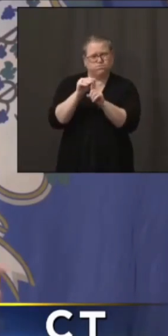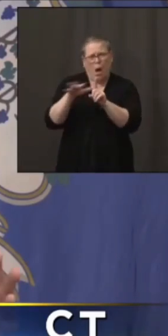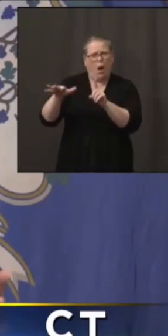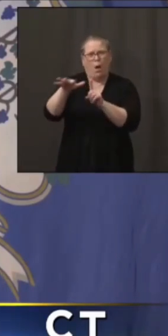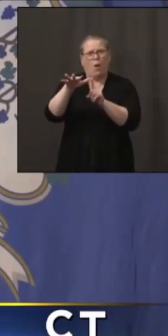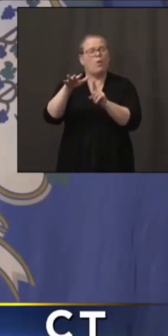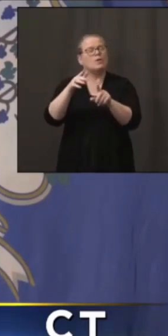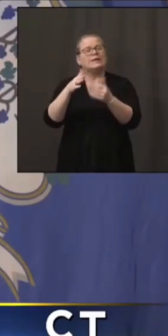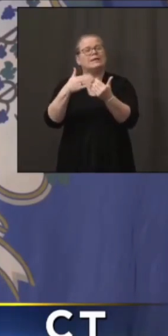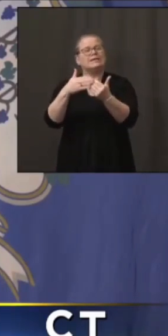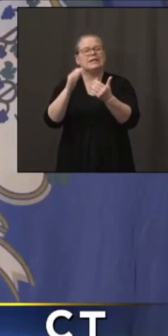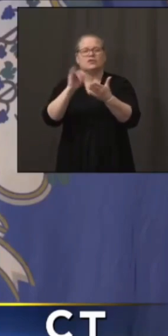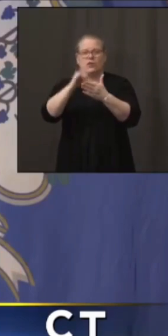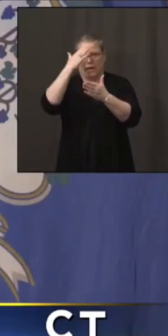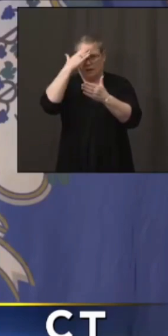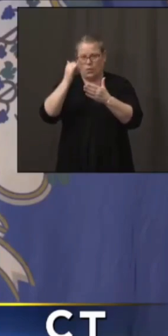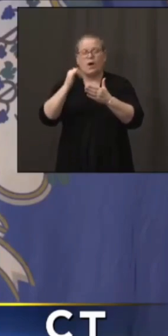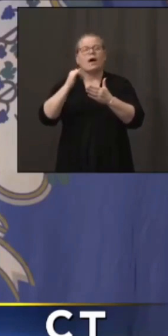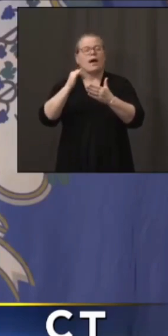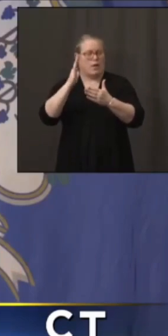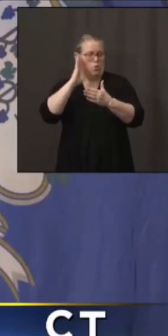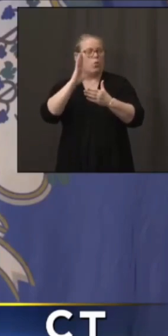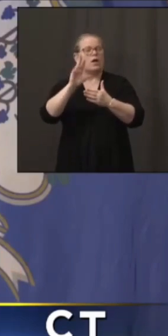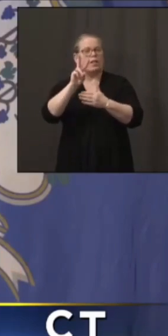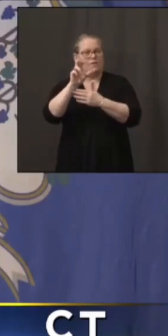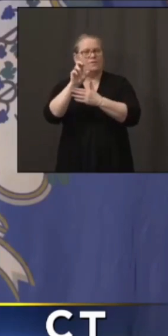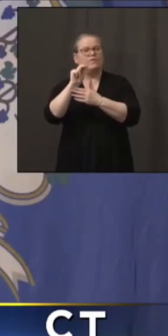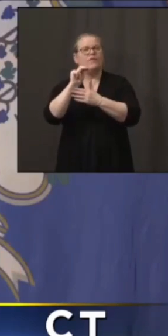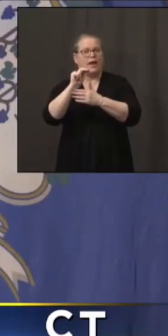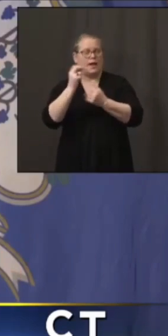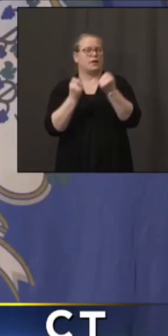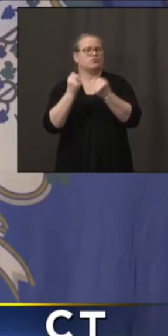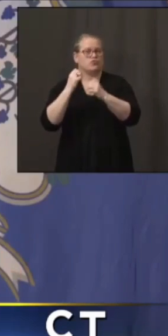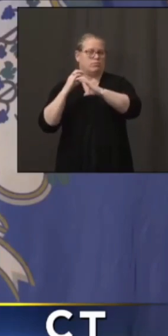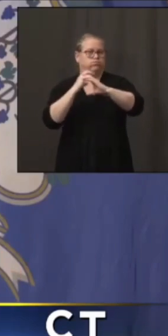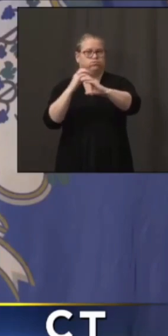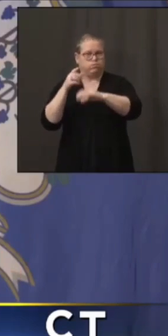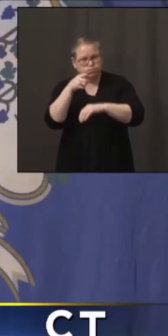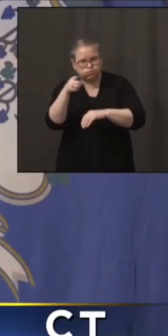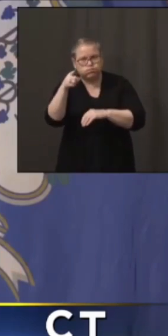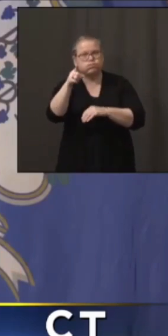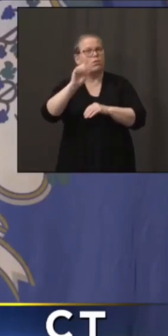that's why with those mobile vans, we'll be taking the vaccine to them.